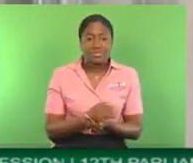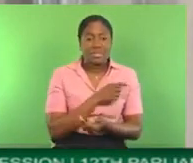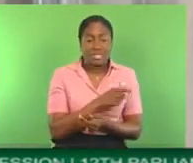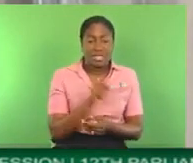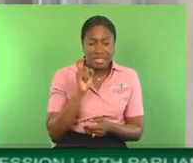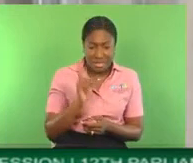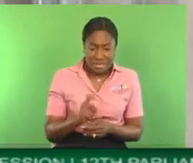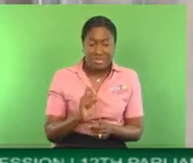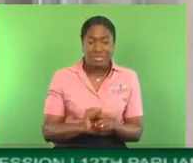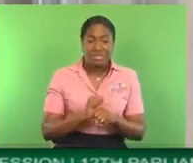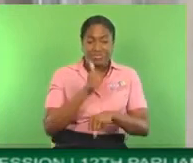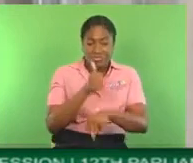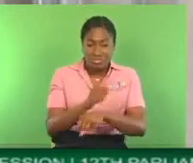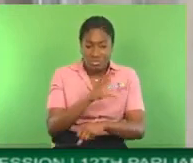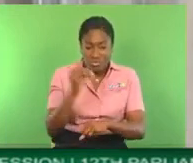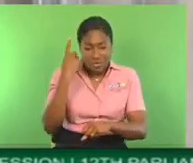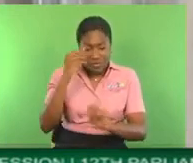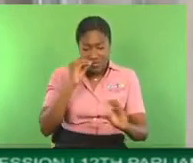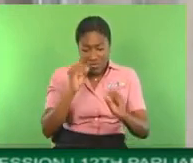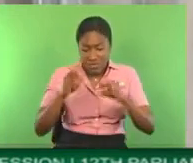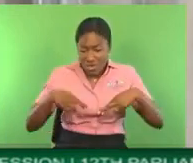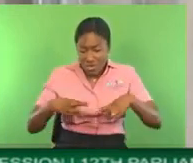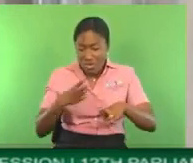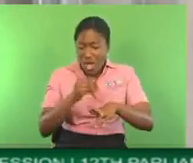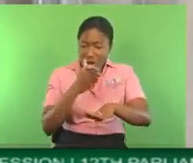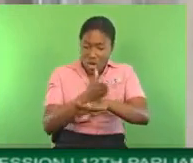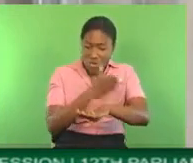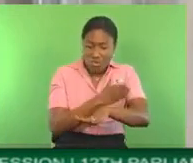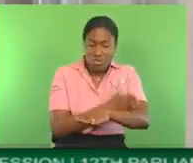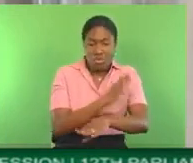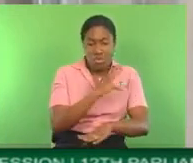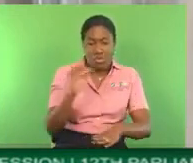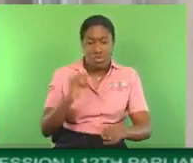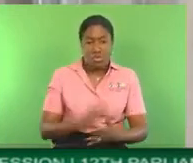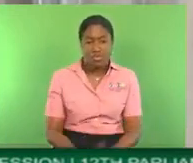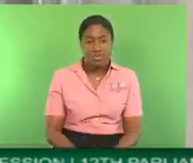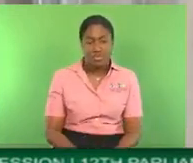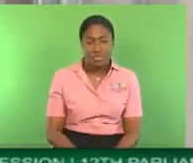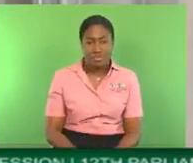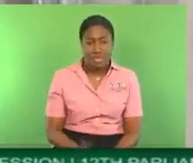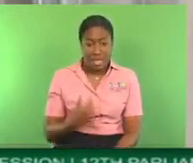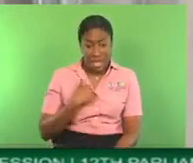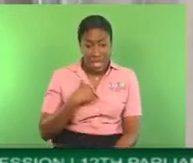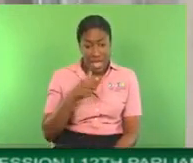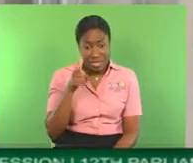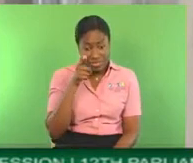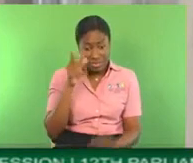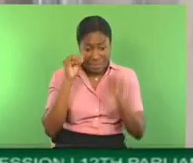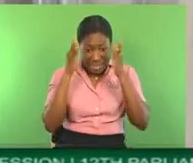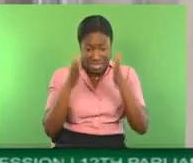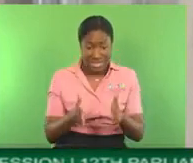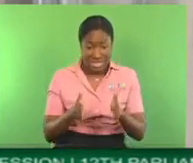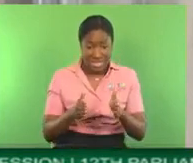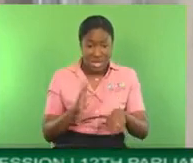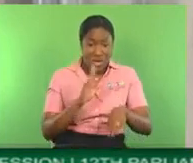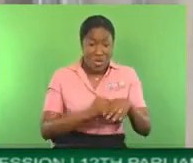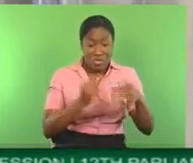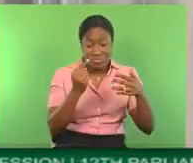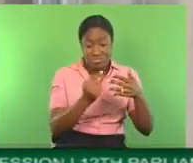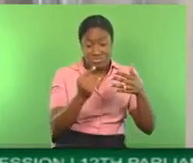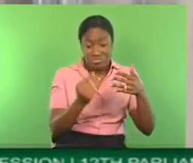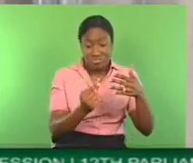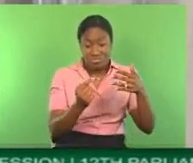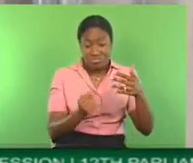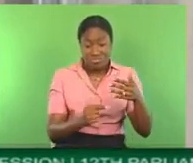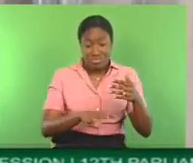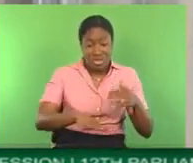road rehabilitation and improvement company limited. Madam Speaker, I listened to the minister call out areas that will benefit from this